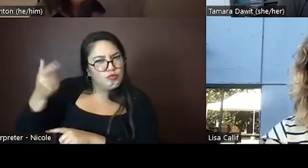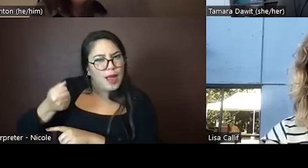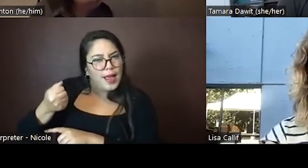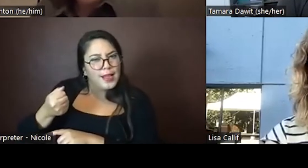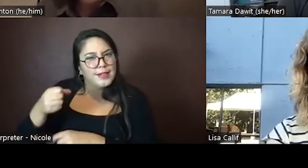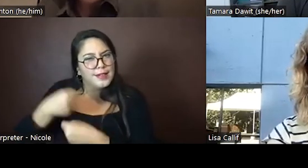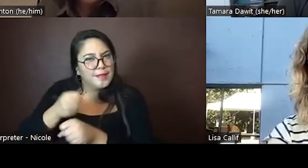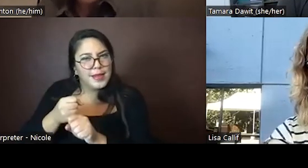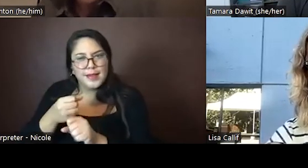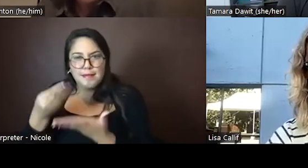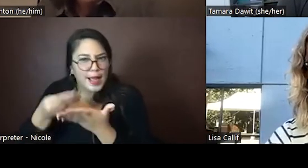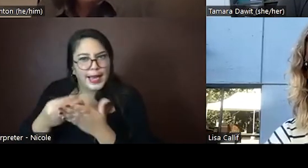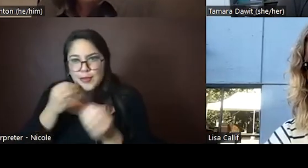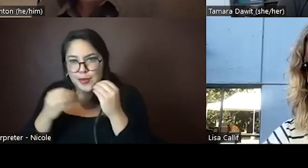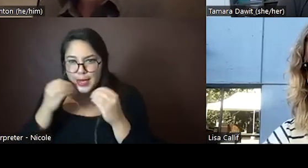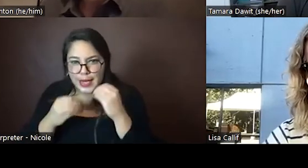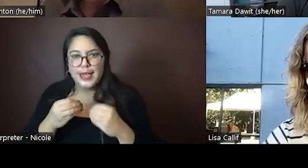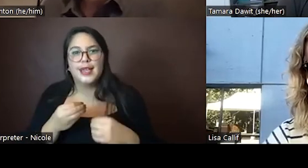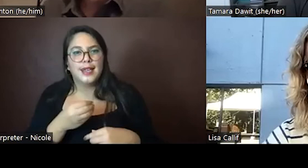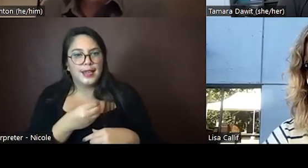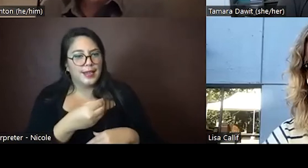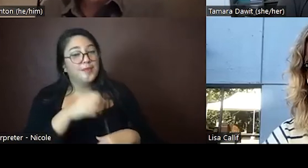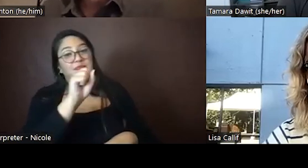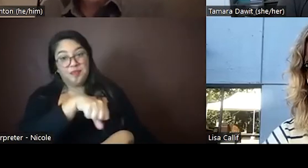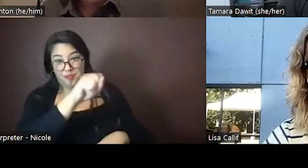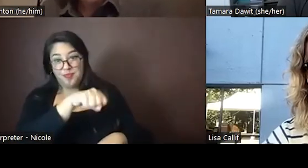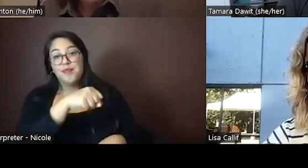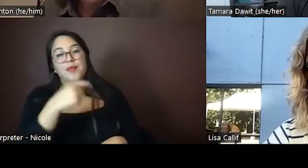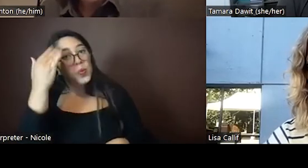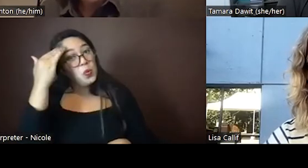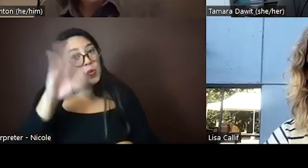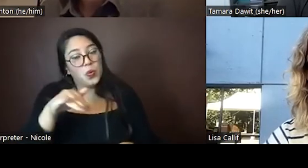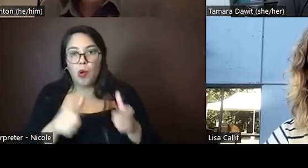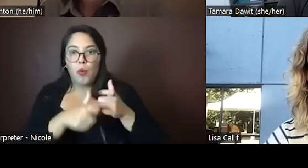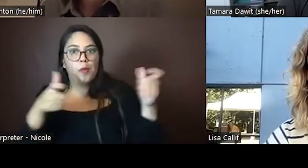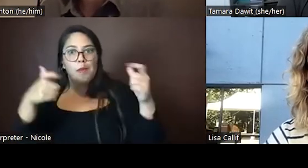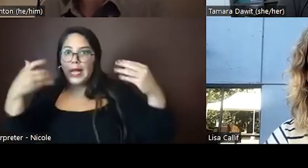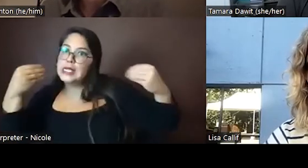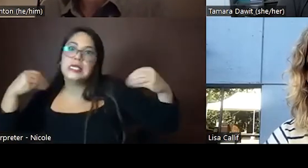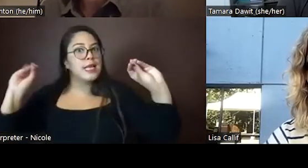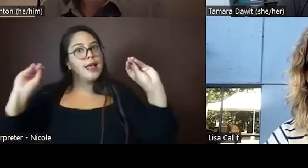stuff. I think these big sales get a lot of press, and mm-hmm. I think